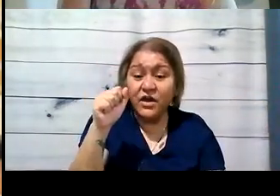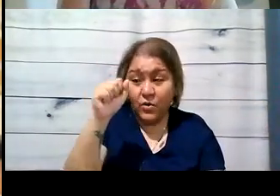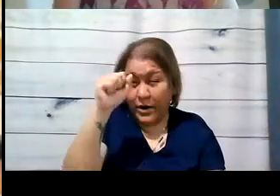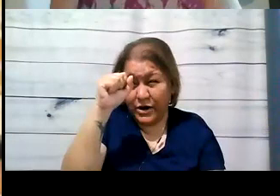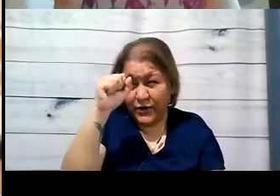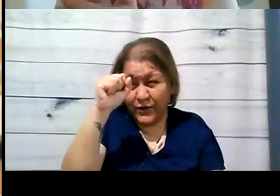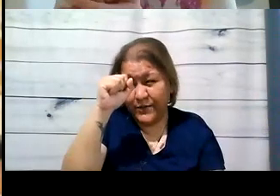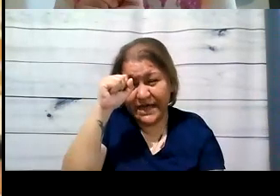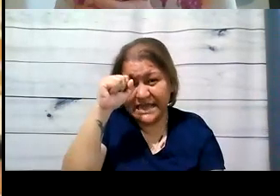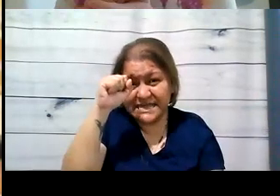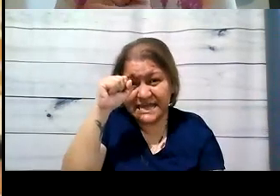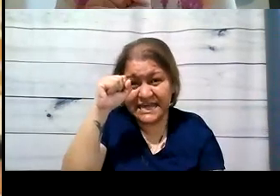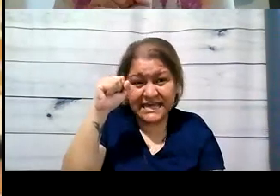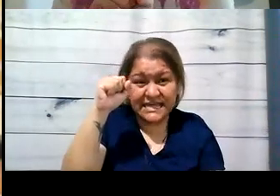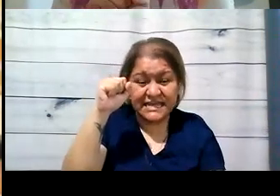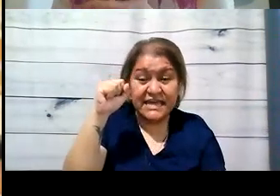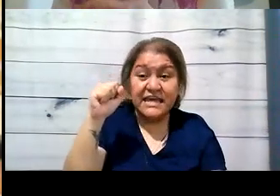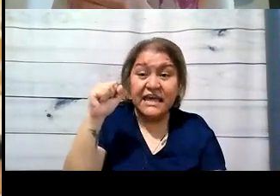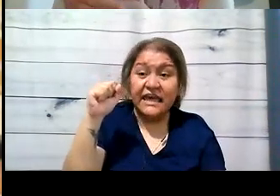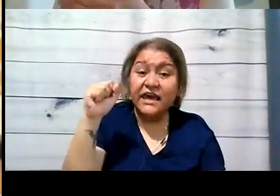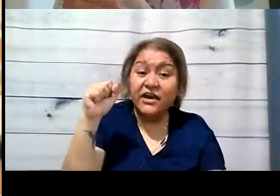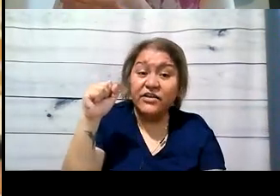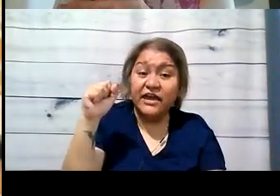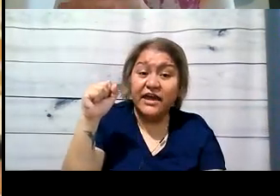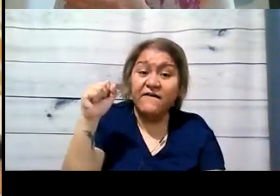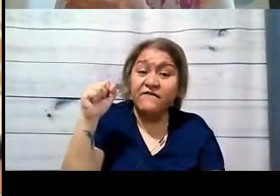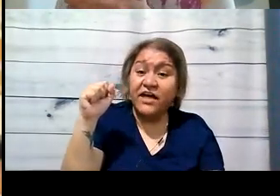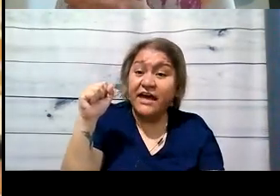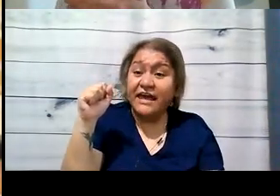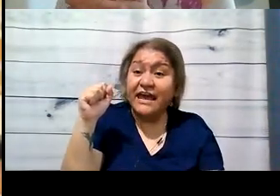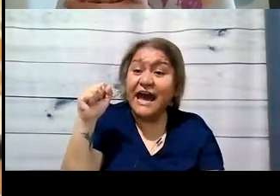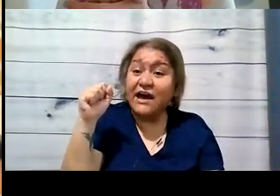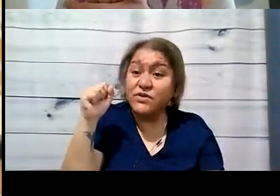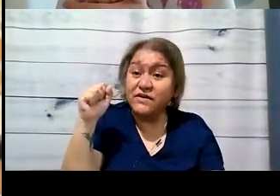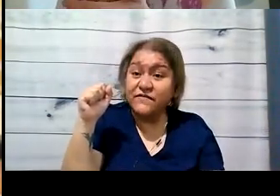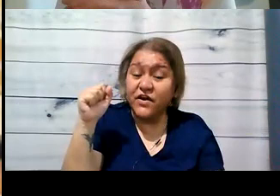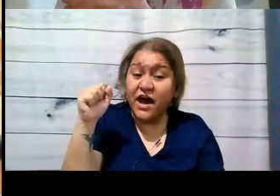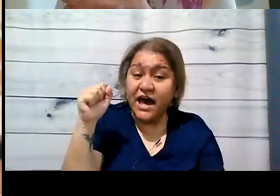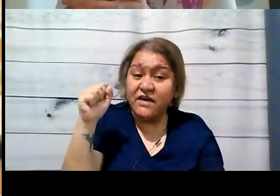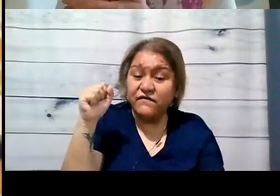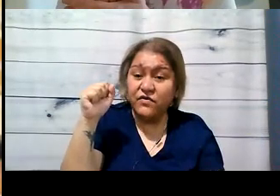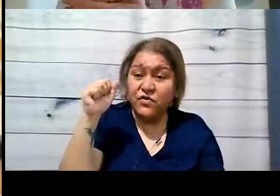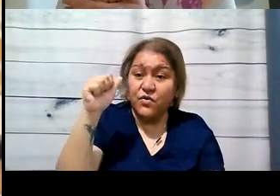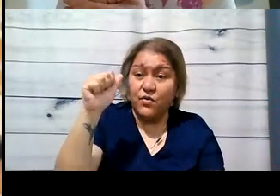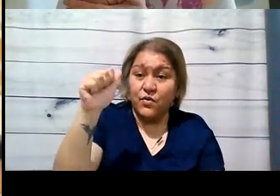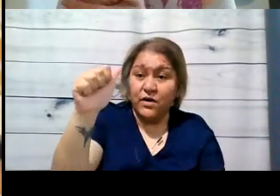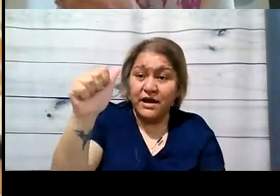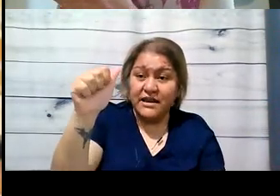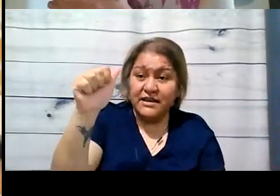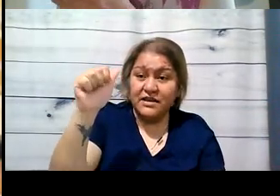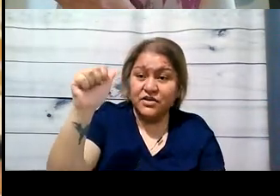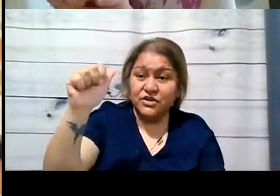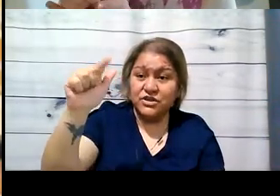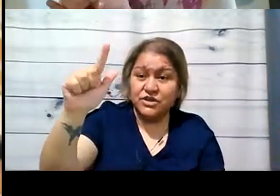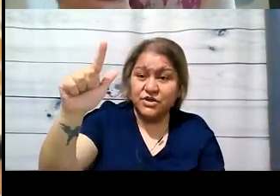away where nobody sees. Here they come flying out of their hive.